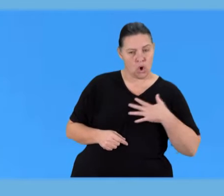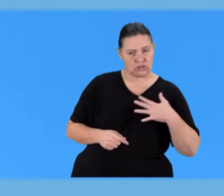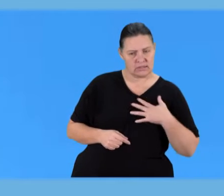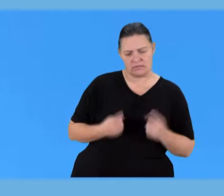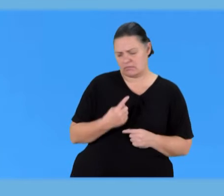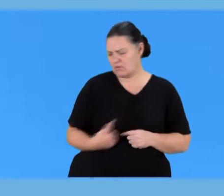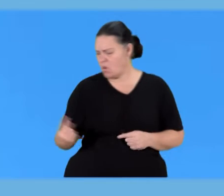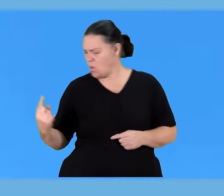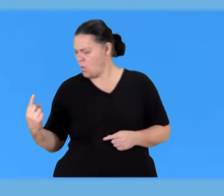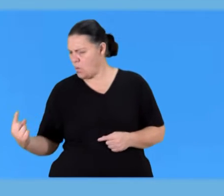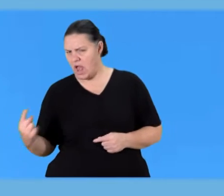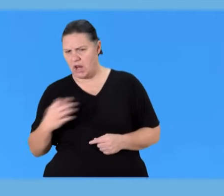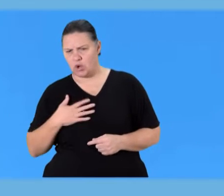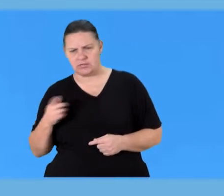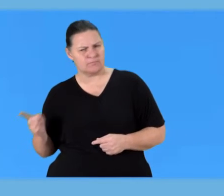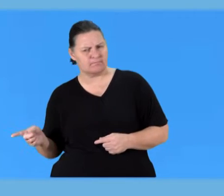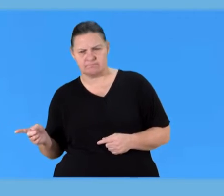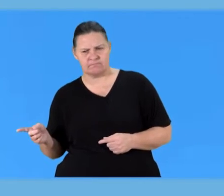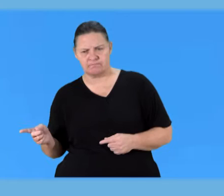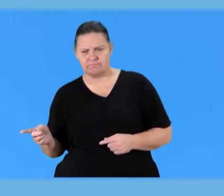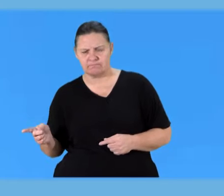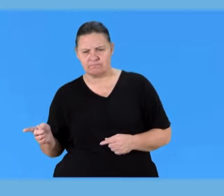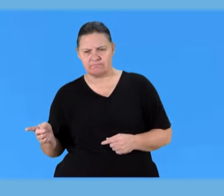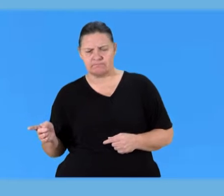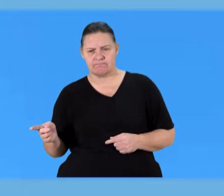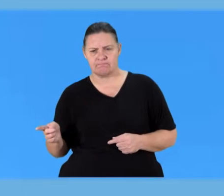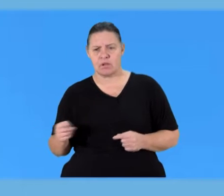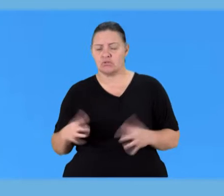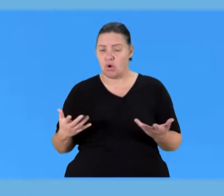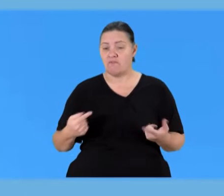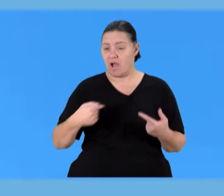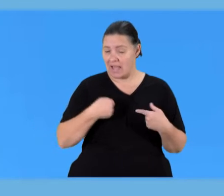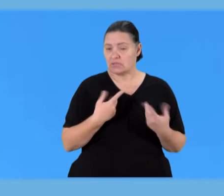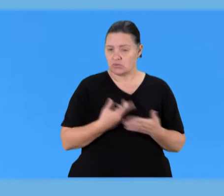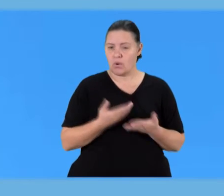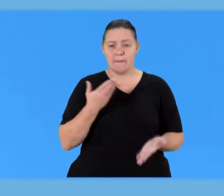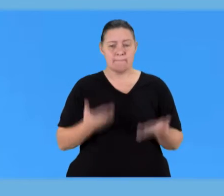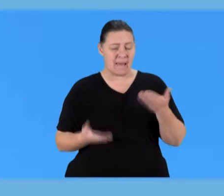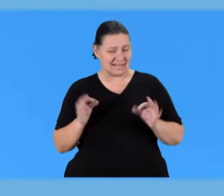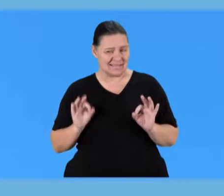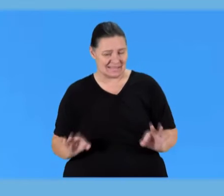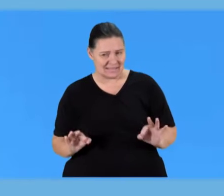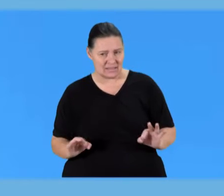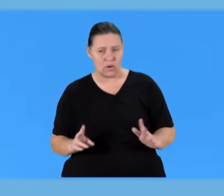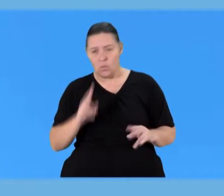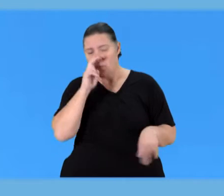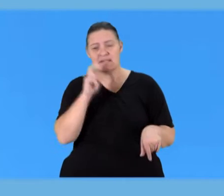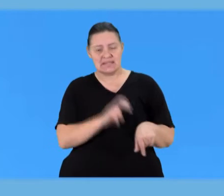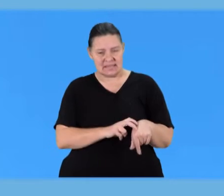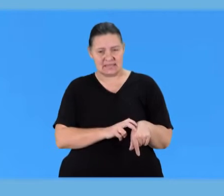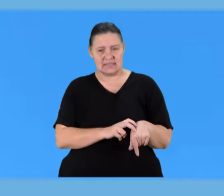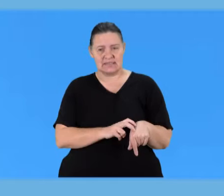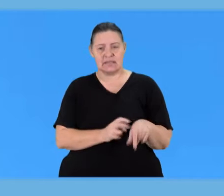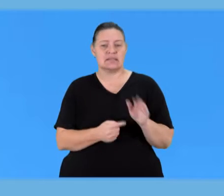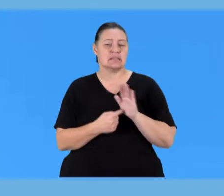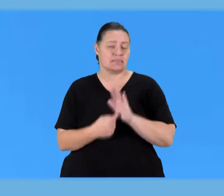balanced. But the oxygen, we have 2 on the reactants and 1 on the products. So in order for us to be able to balance that, we